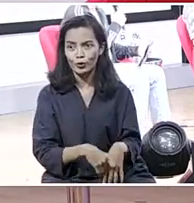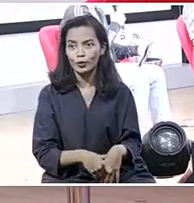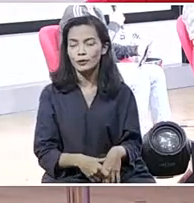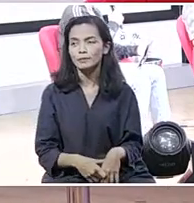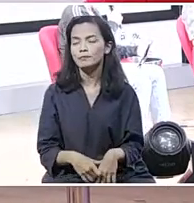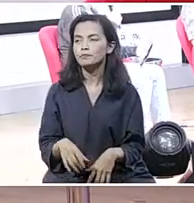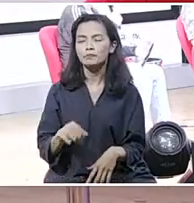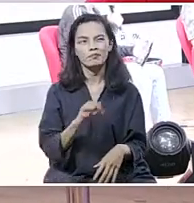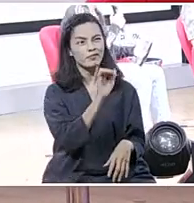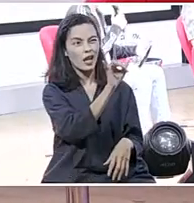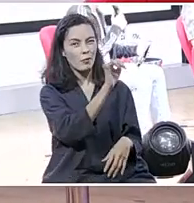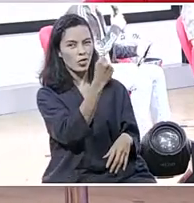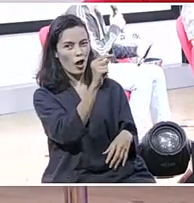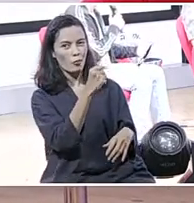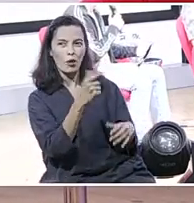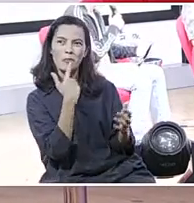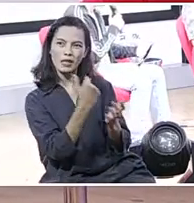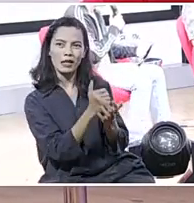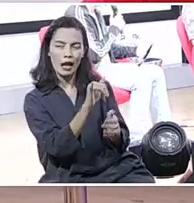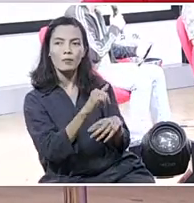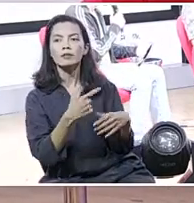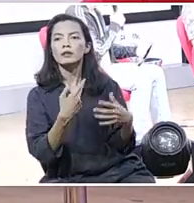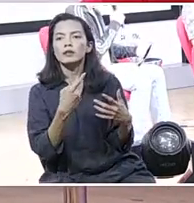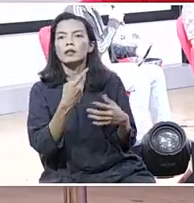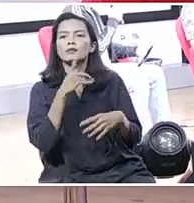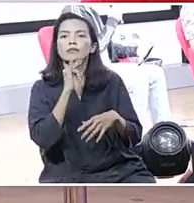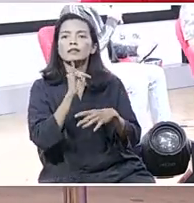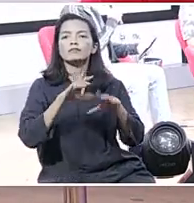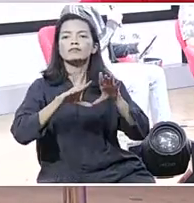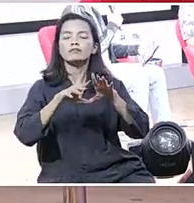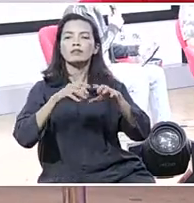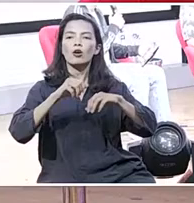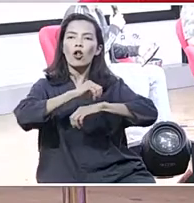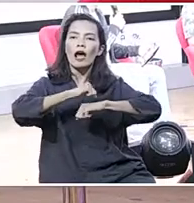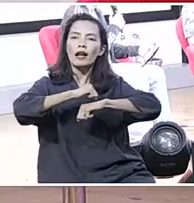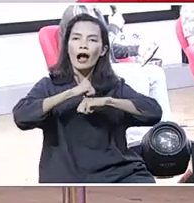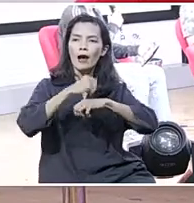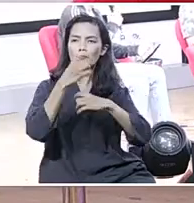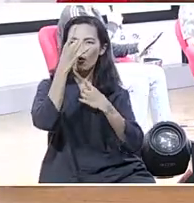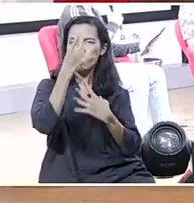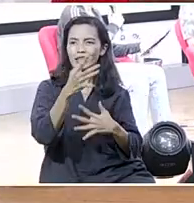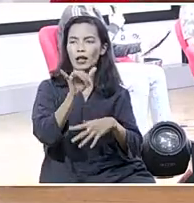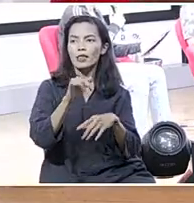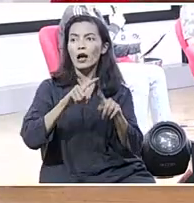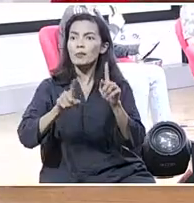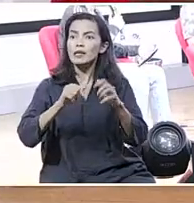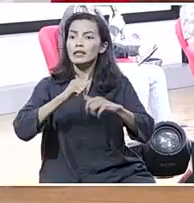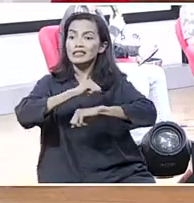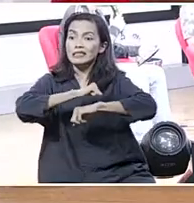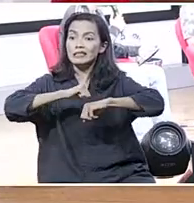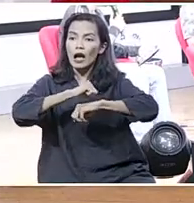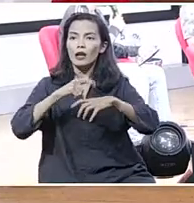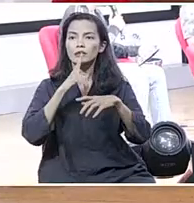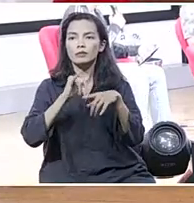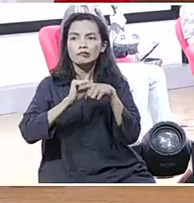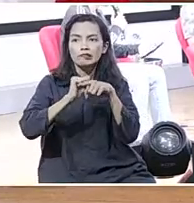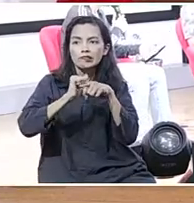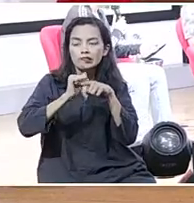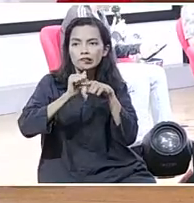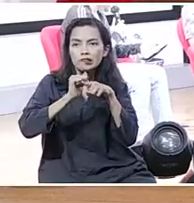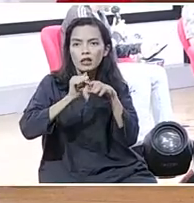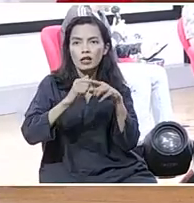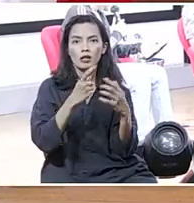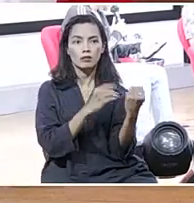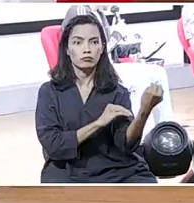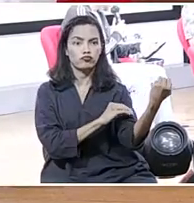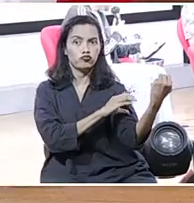that's both how you started in professional basketball, but sports, outside of your working on your skills, getting better at that